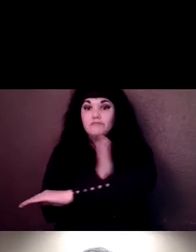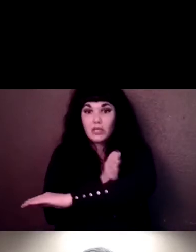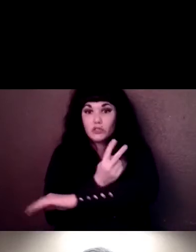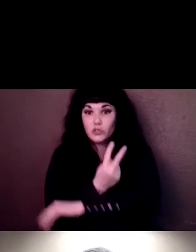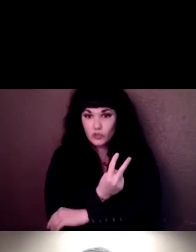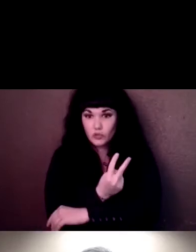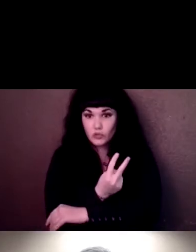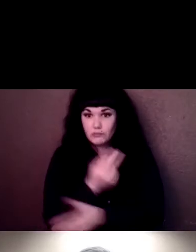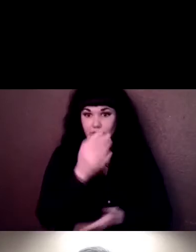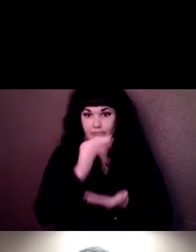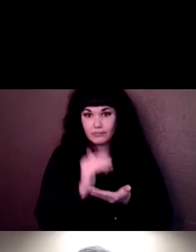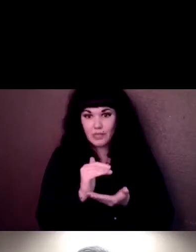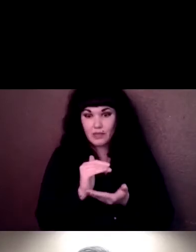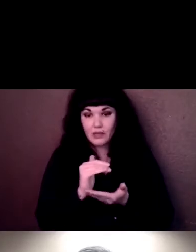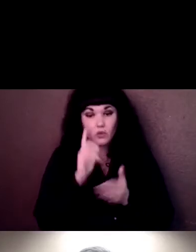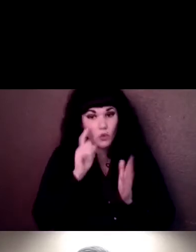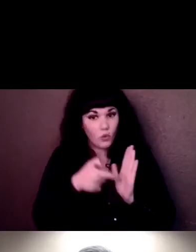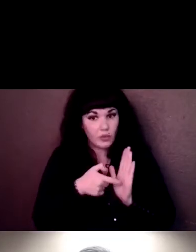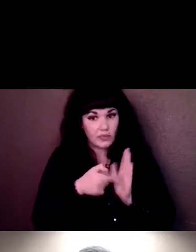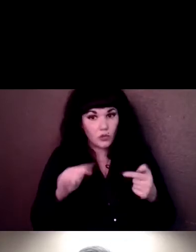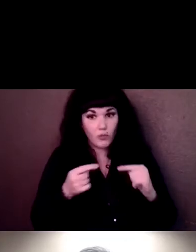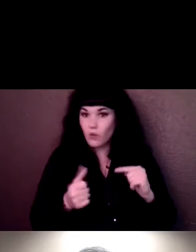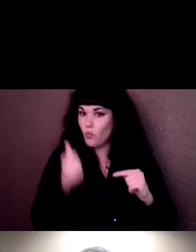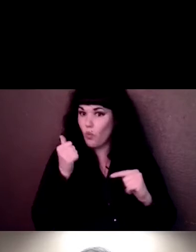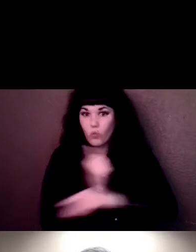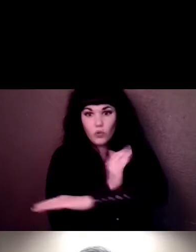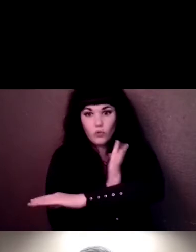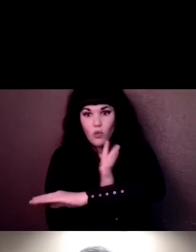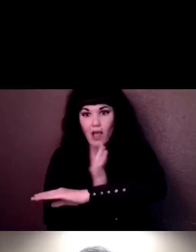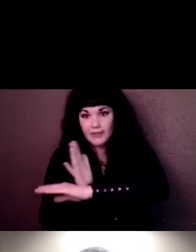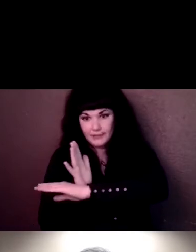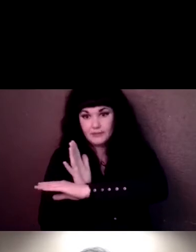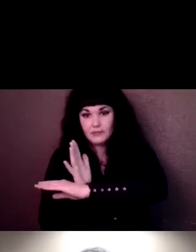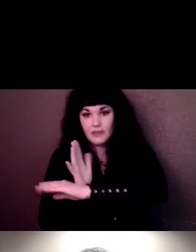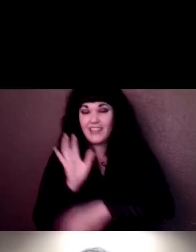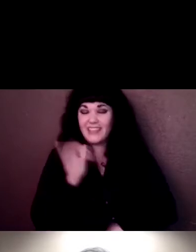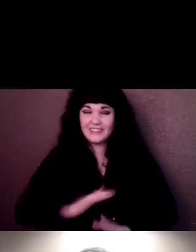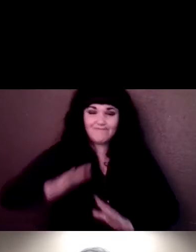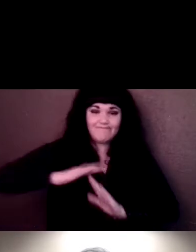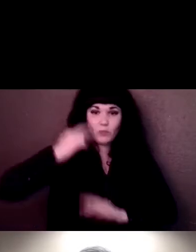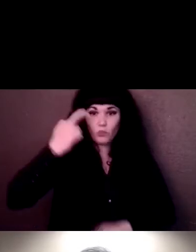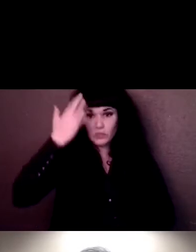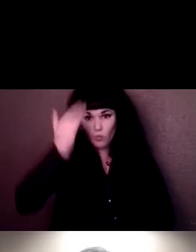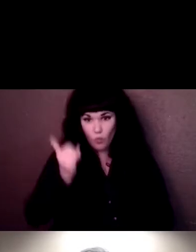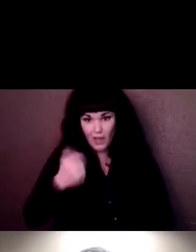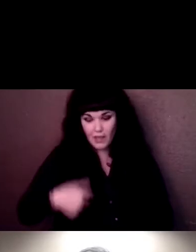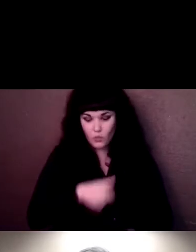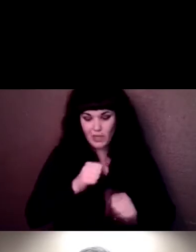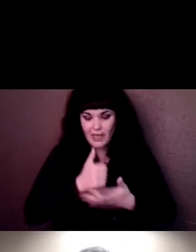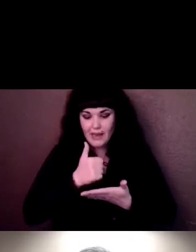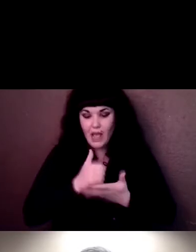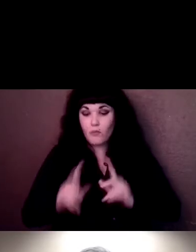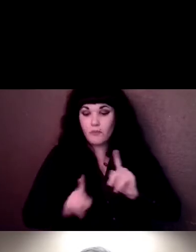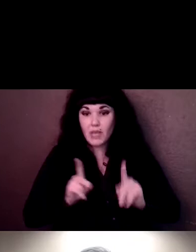to rise. That is the quintessential reason why we can help people in pain get back to work. Because if we